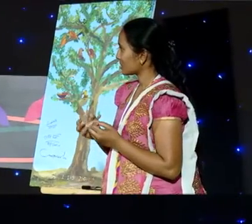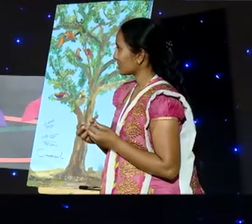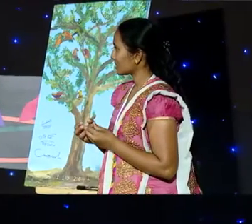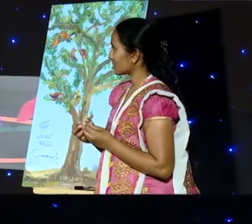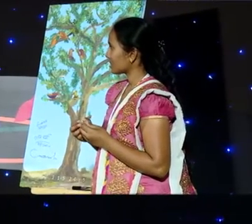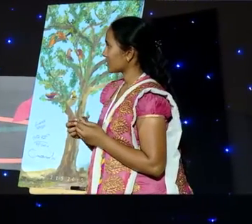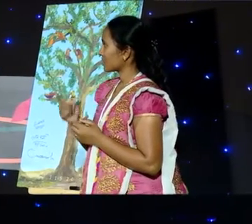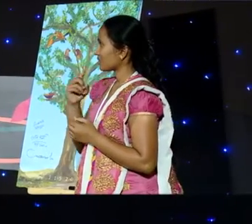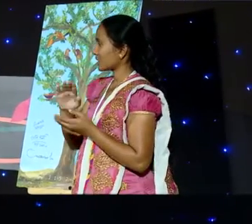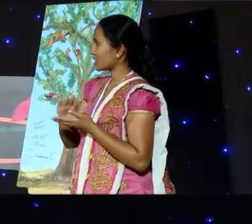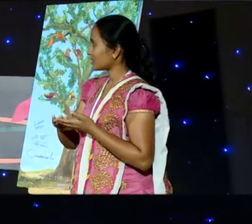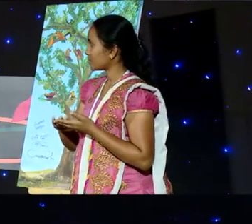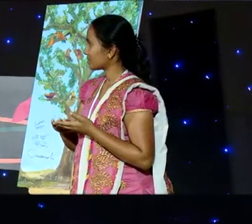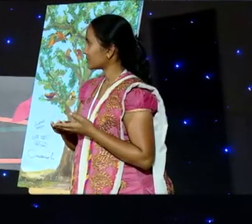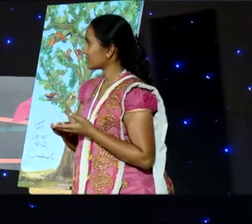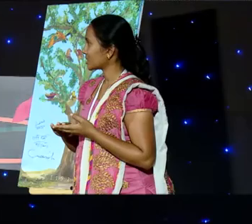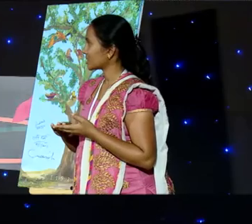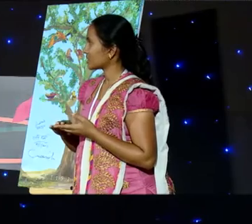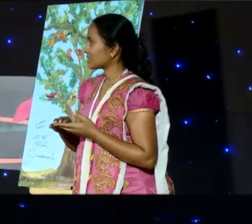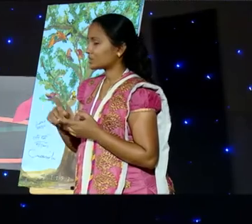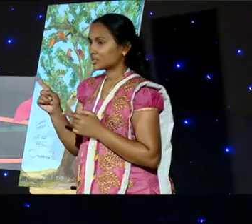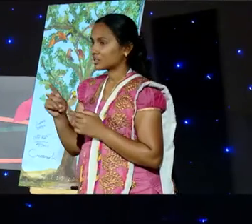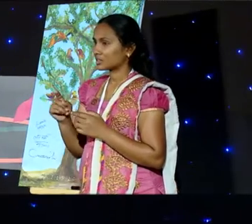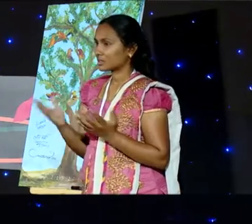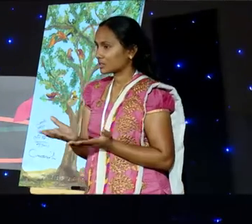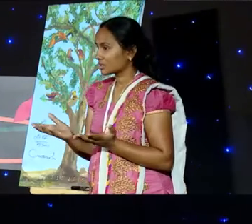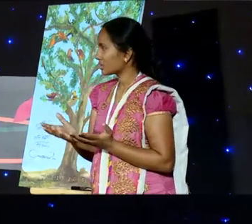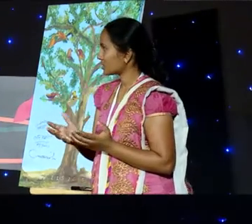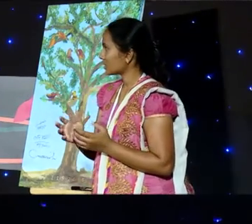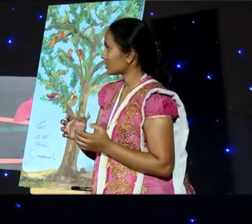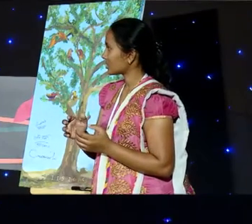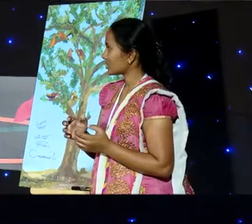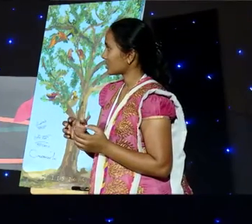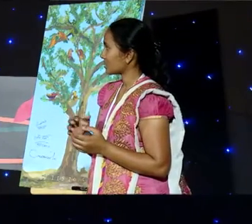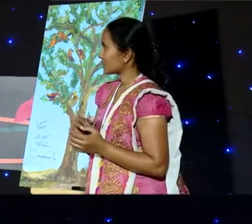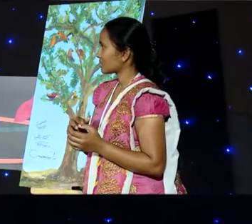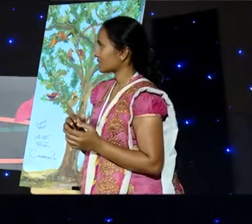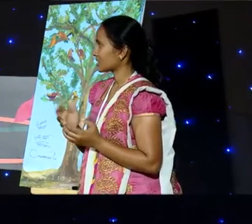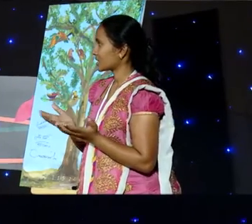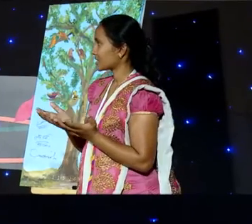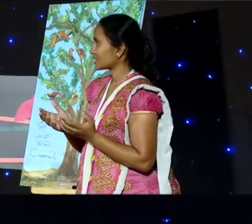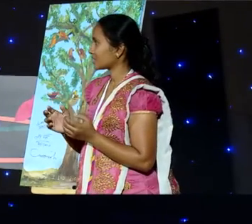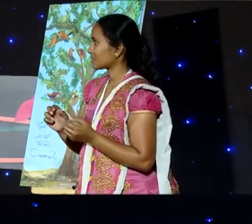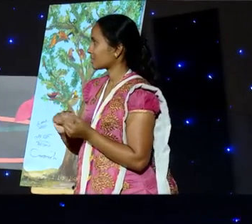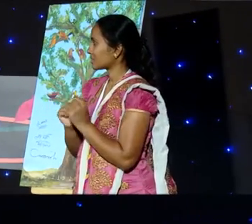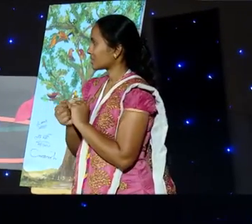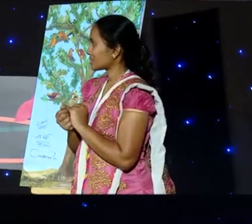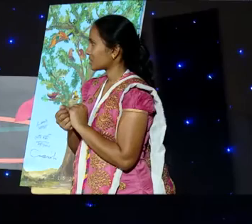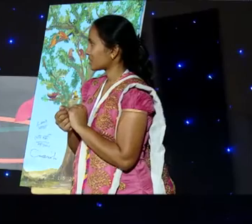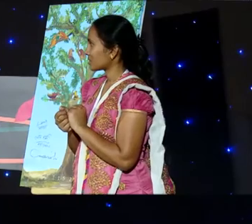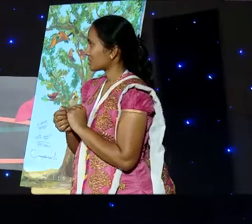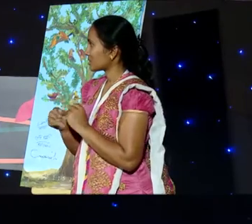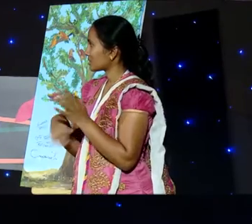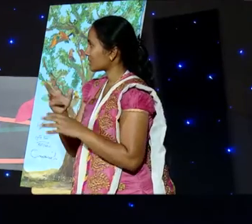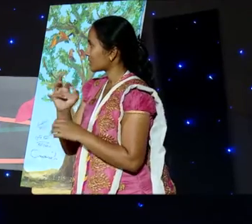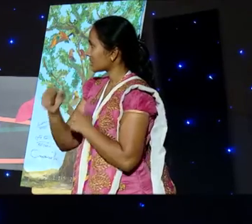her husband passed away. So she all of a sudden needed to go find a job. She becomes a janitor at a school. And so for the next